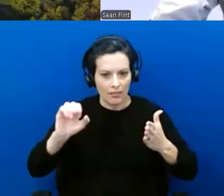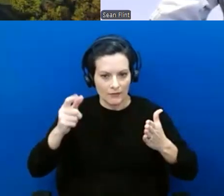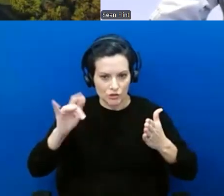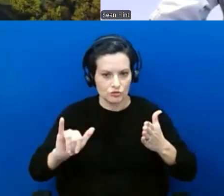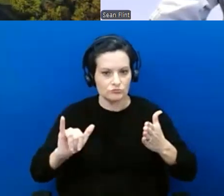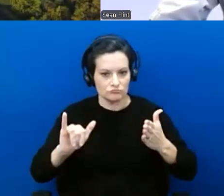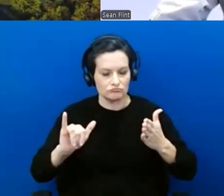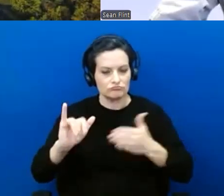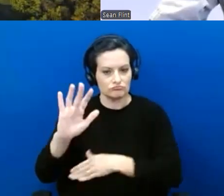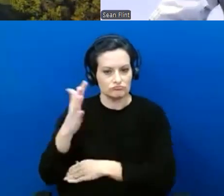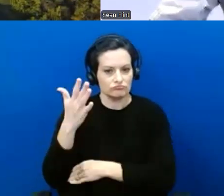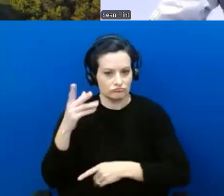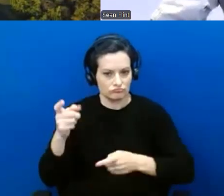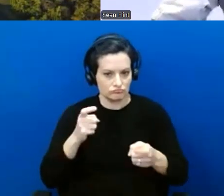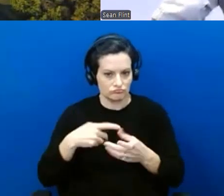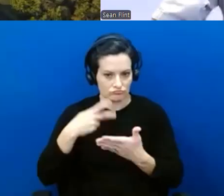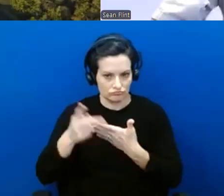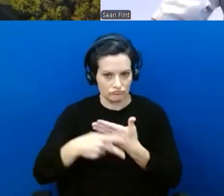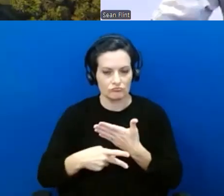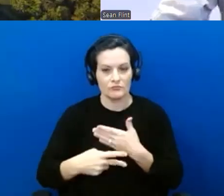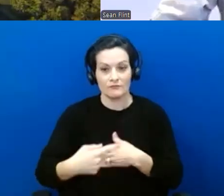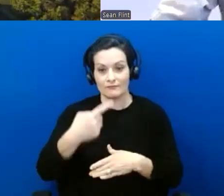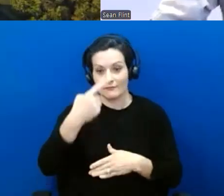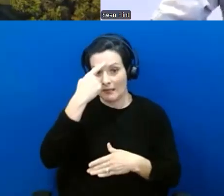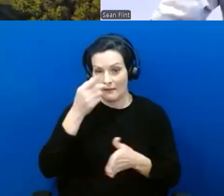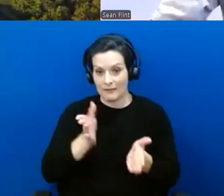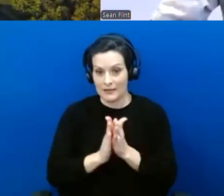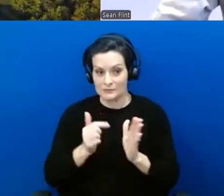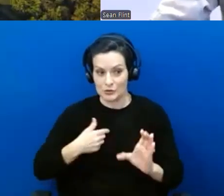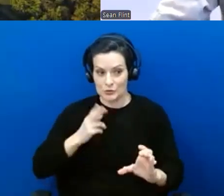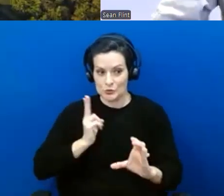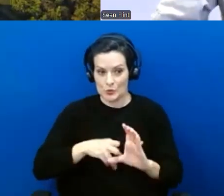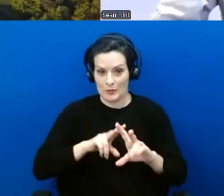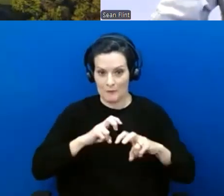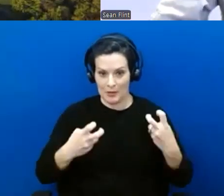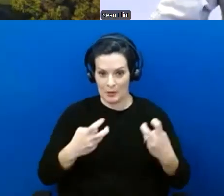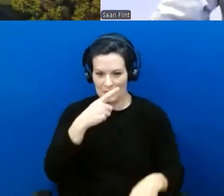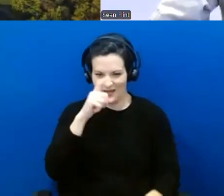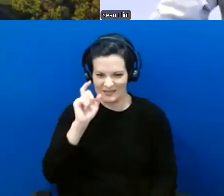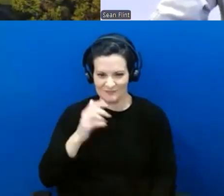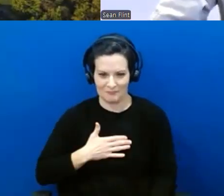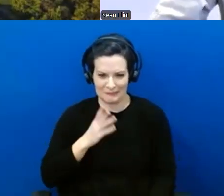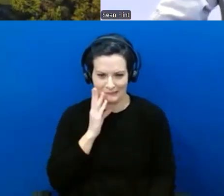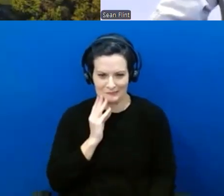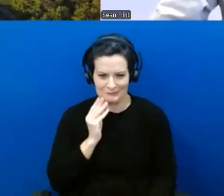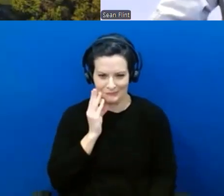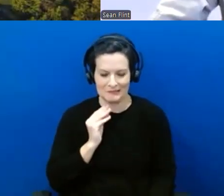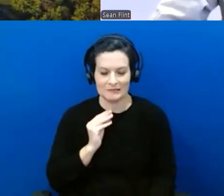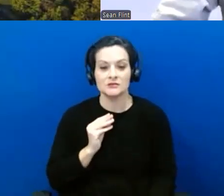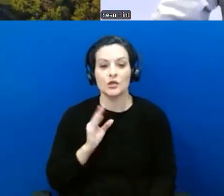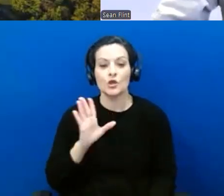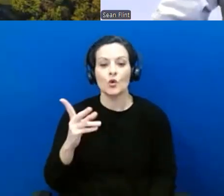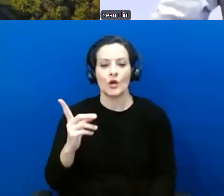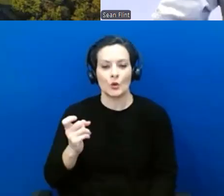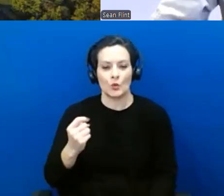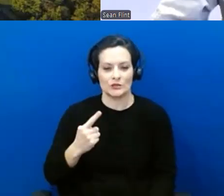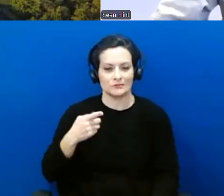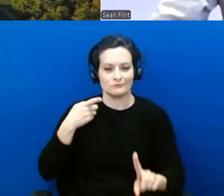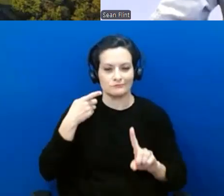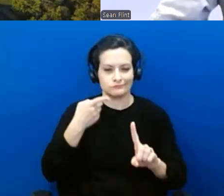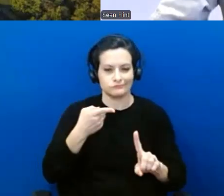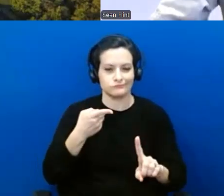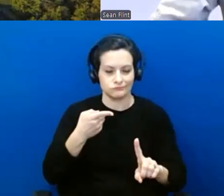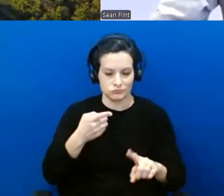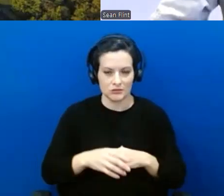why I believe I was asked to participate in this panel today, is because of that context. Now, getting to the question, Jeff,